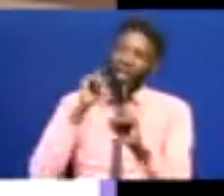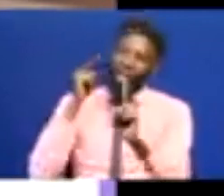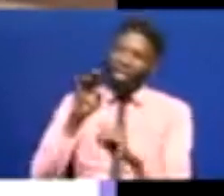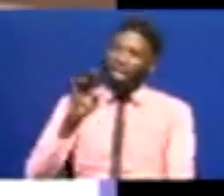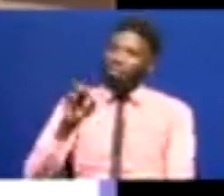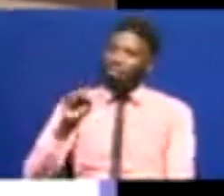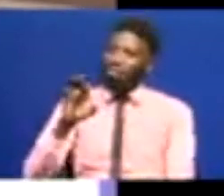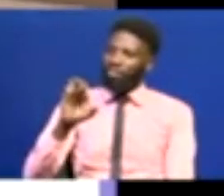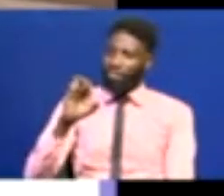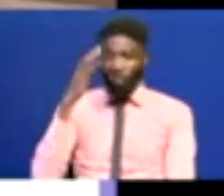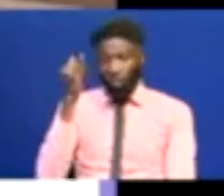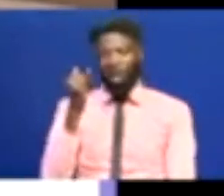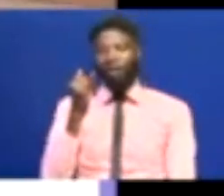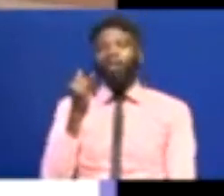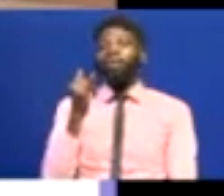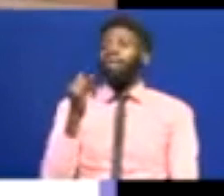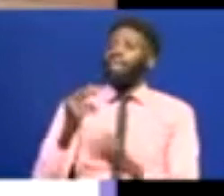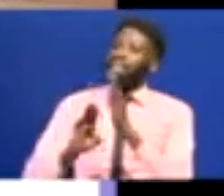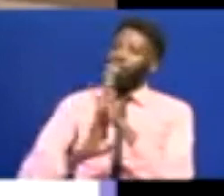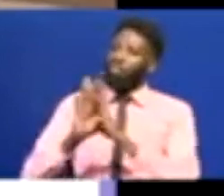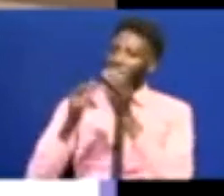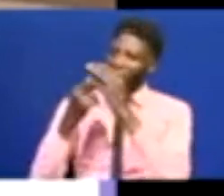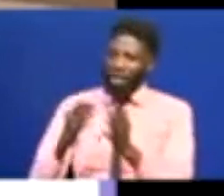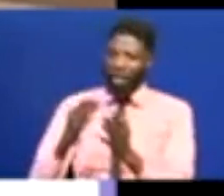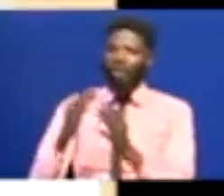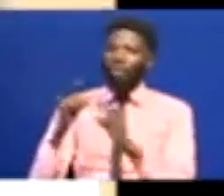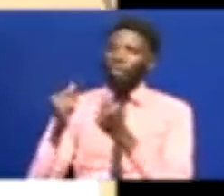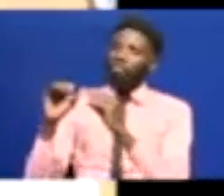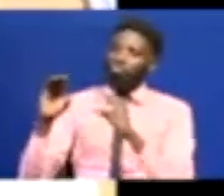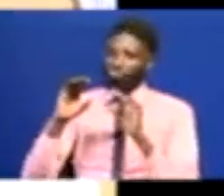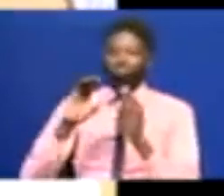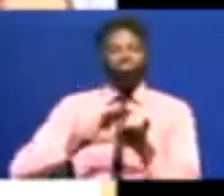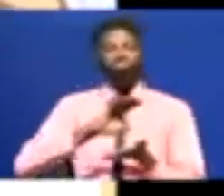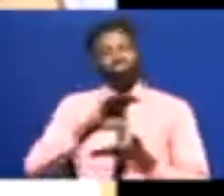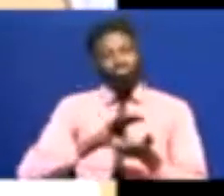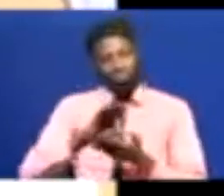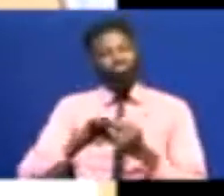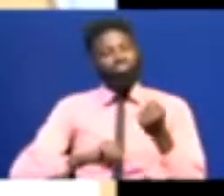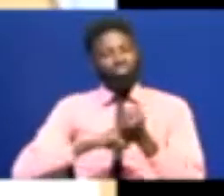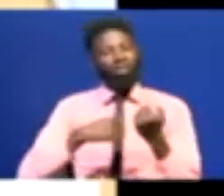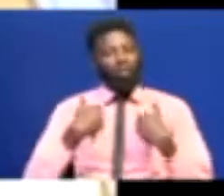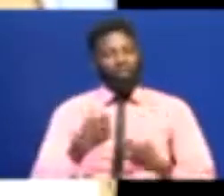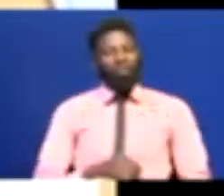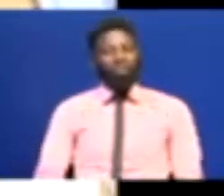the bank's external funds from development partners. Frederick Moki for Lunchtime News.